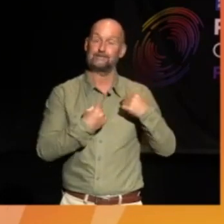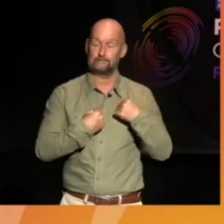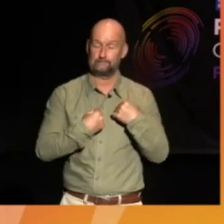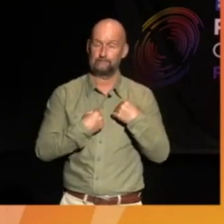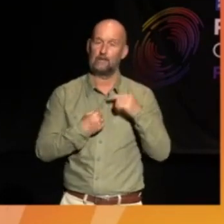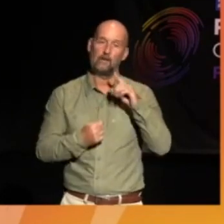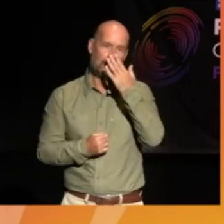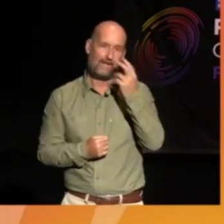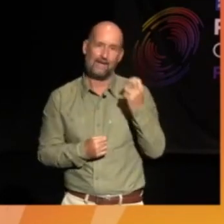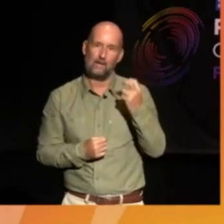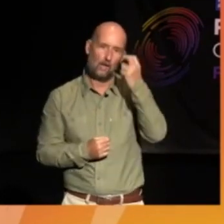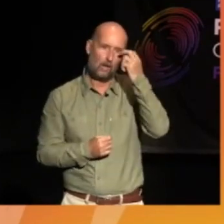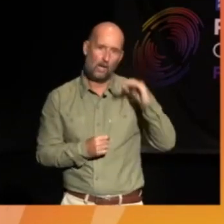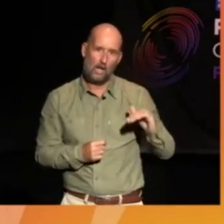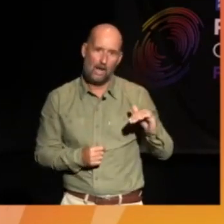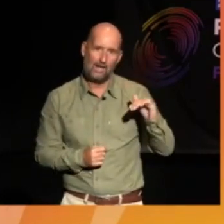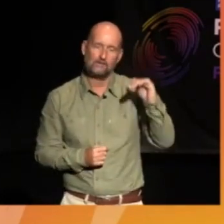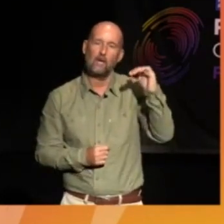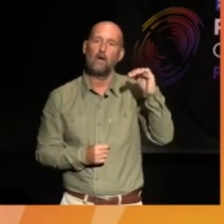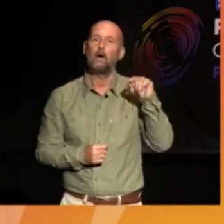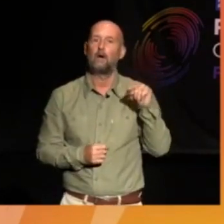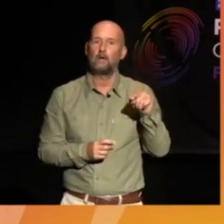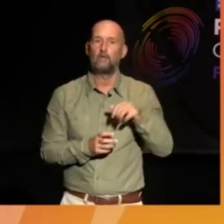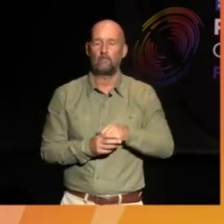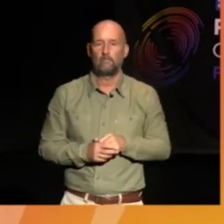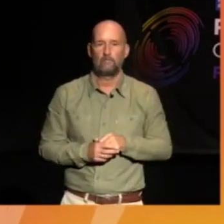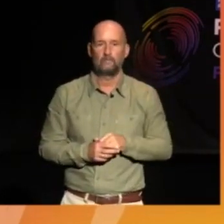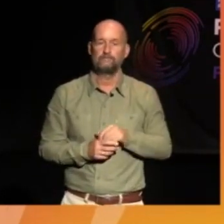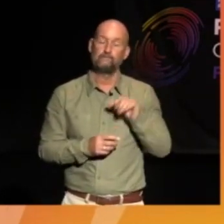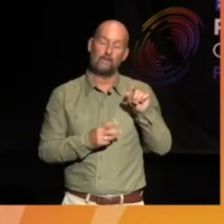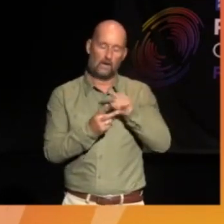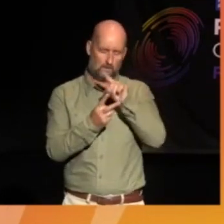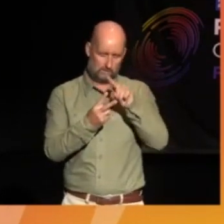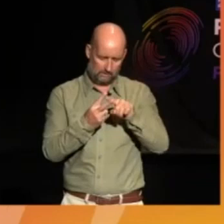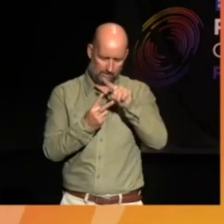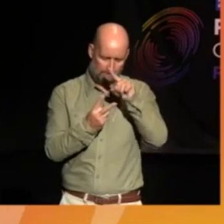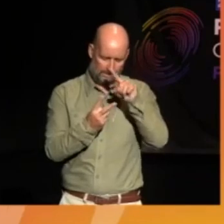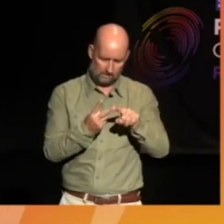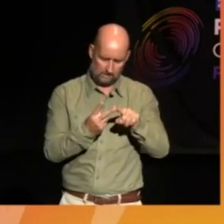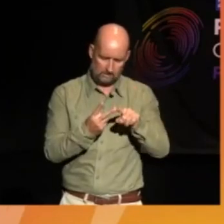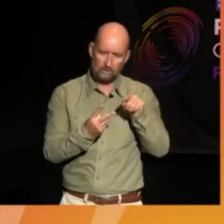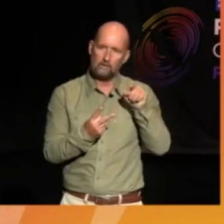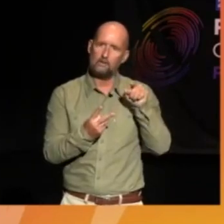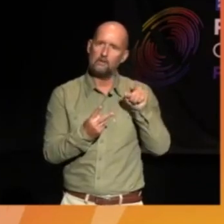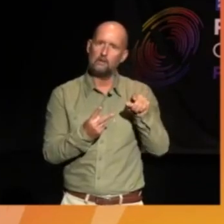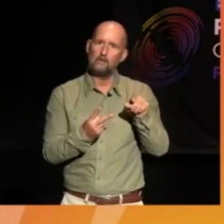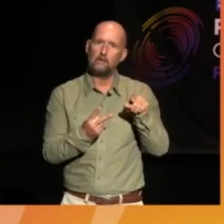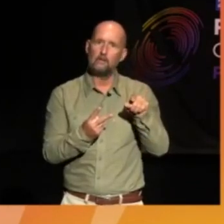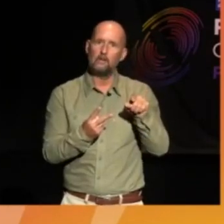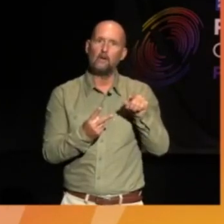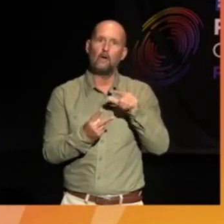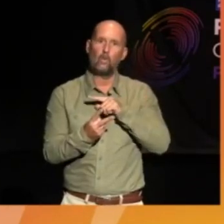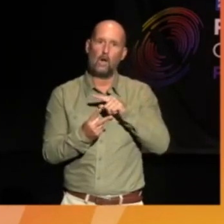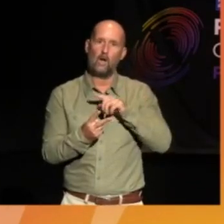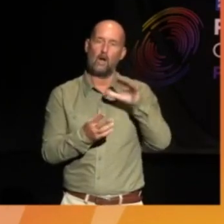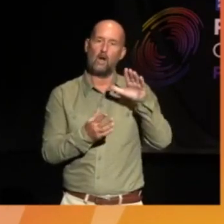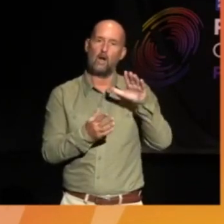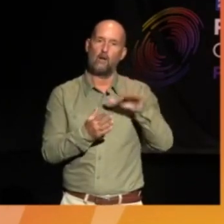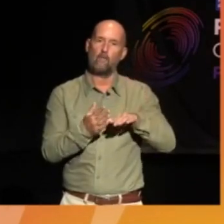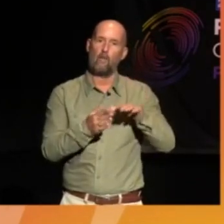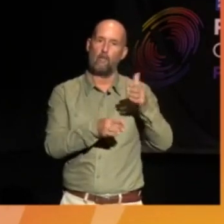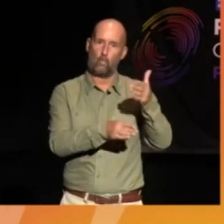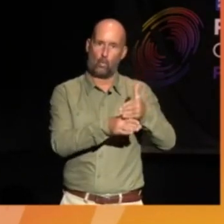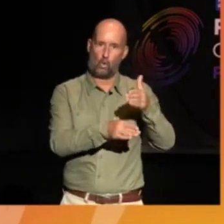later on, I worked for around a couple of years, and then I was withdrawn from